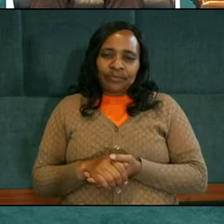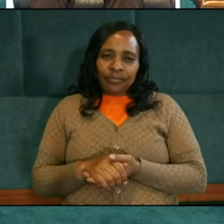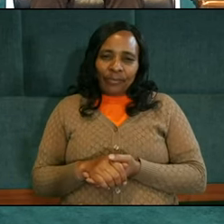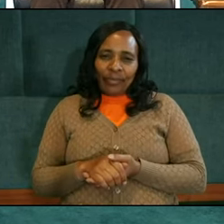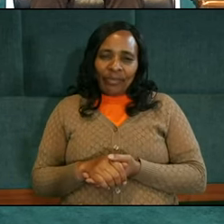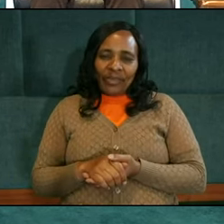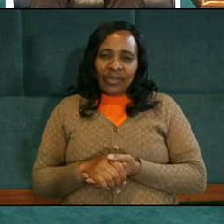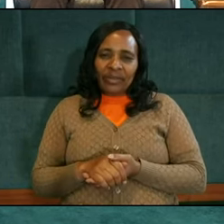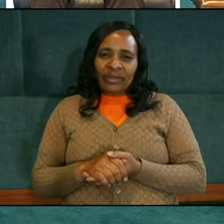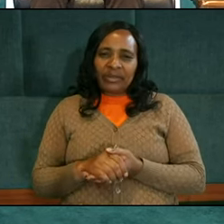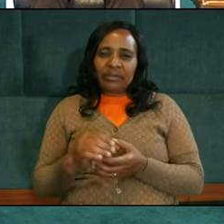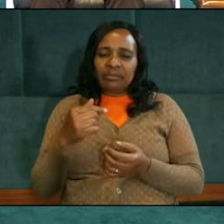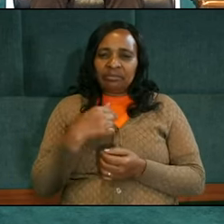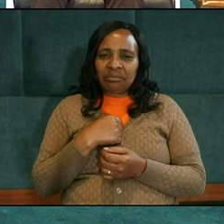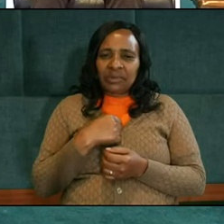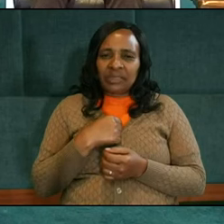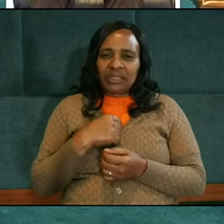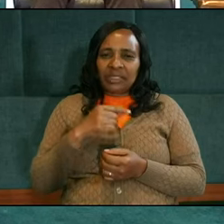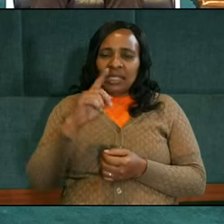I'd go with